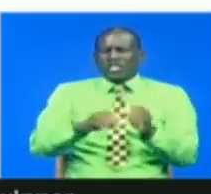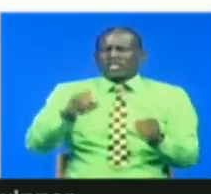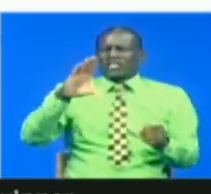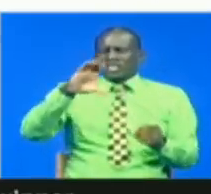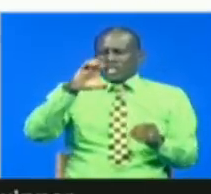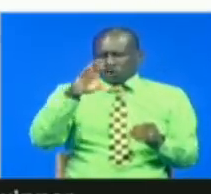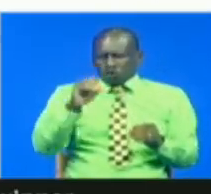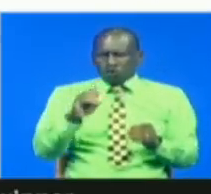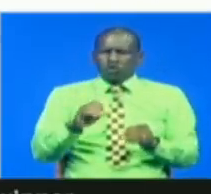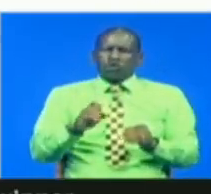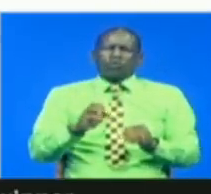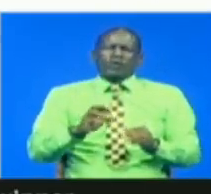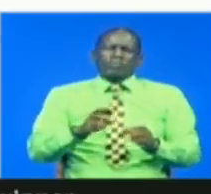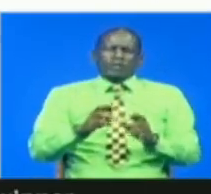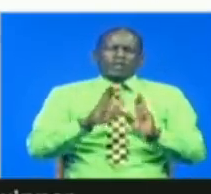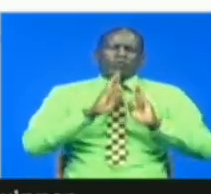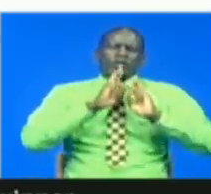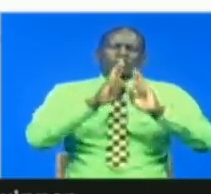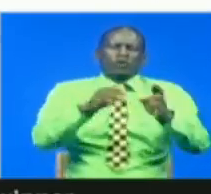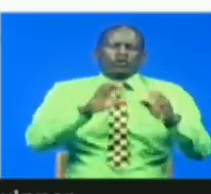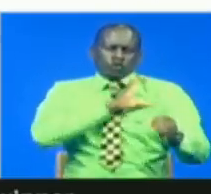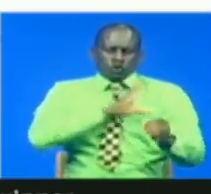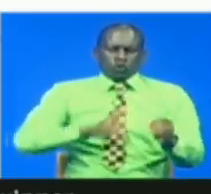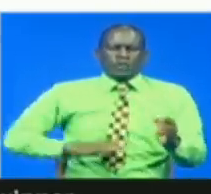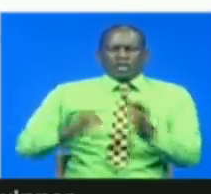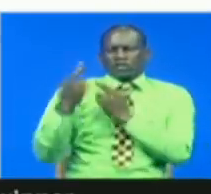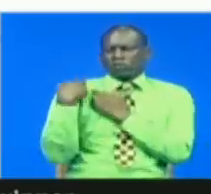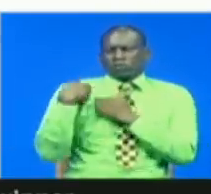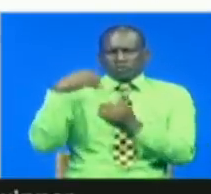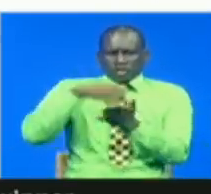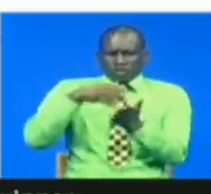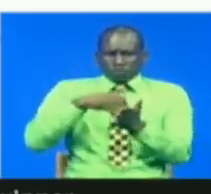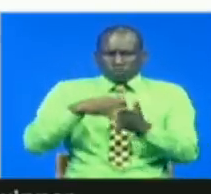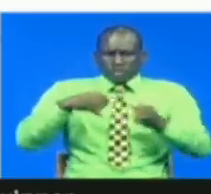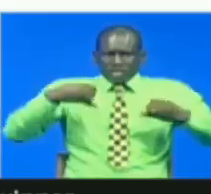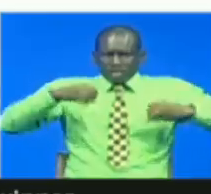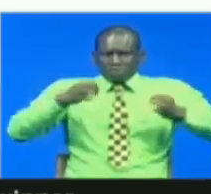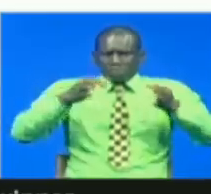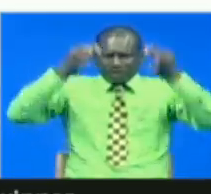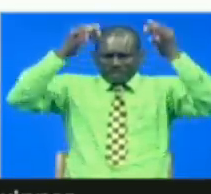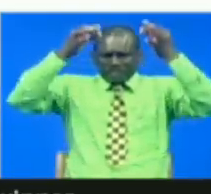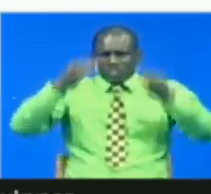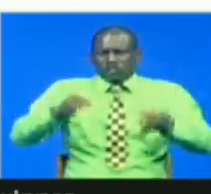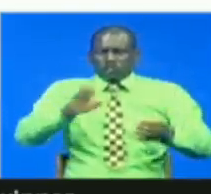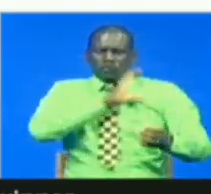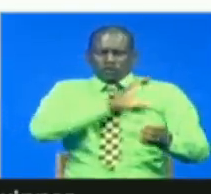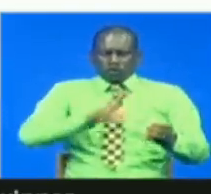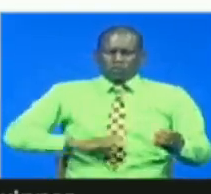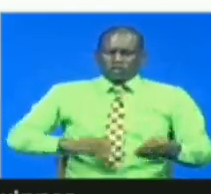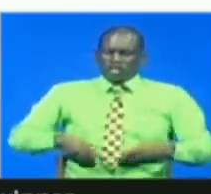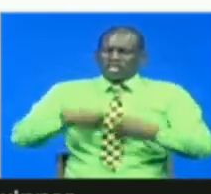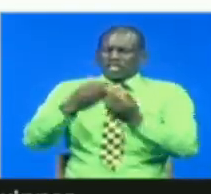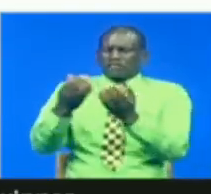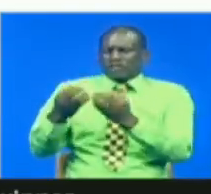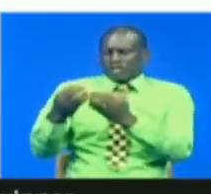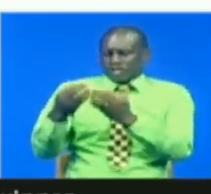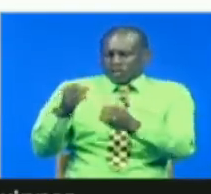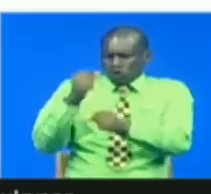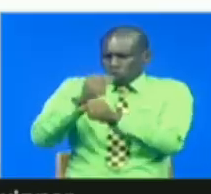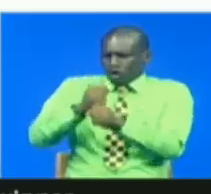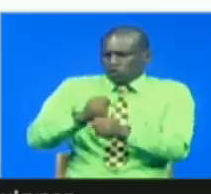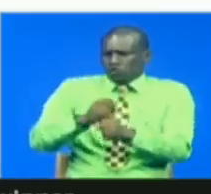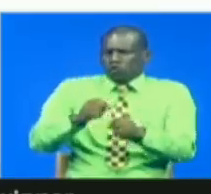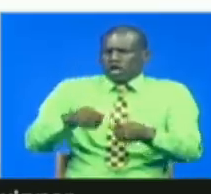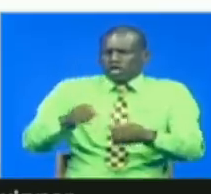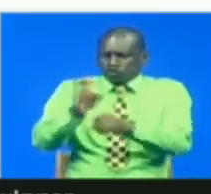will report to the Commission, and his responsibilities include executing decisions of the Commission, assignment of duties and supervision